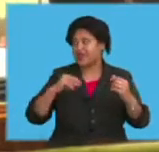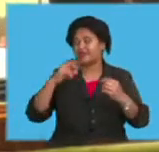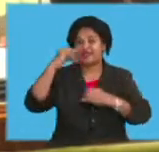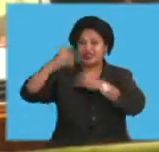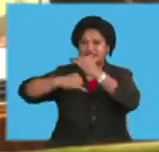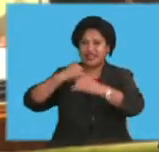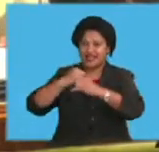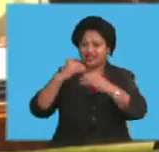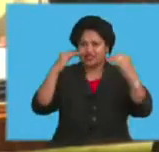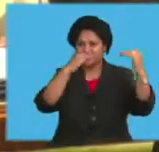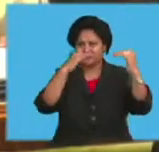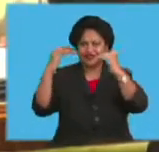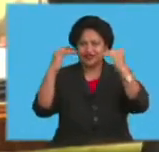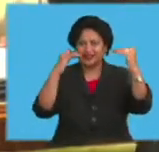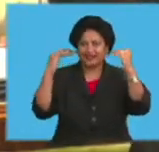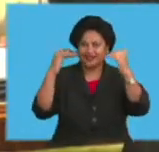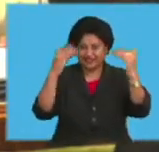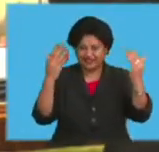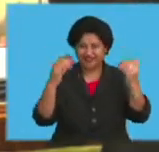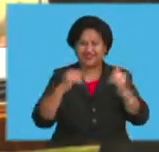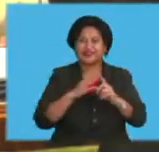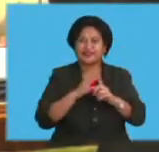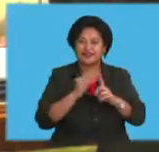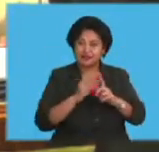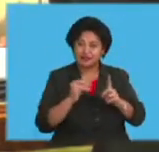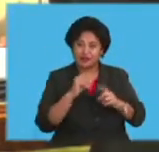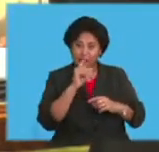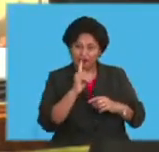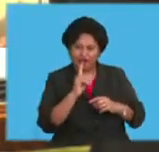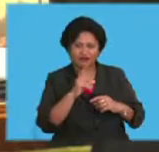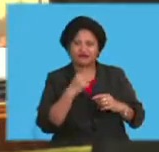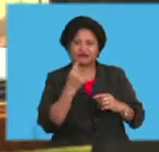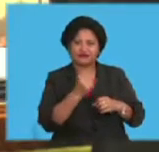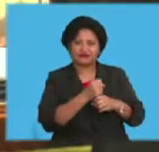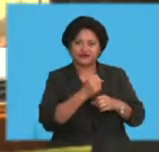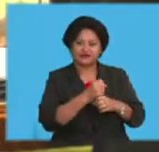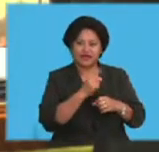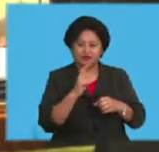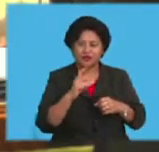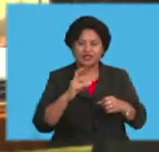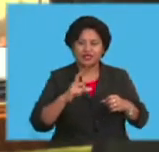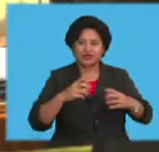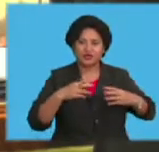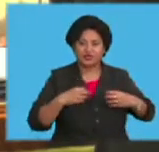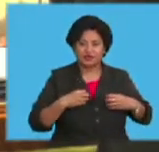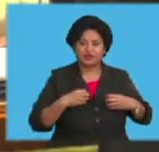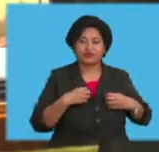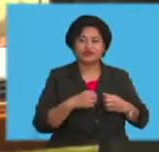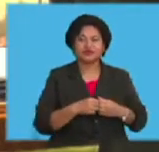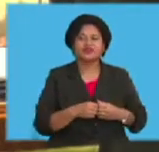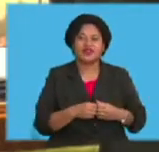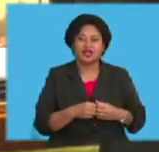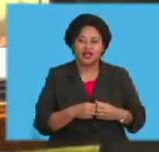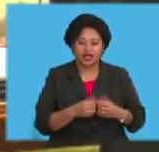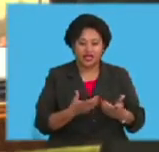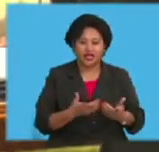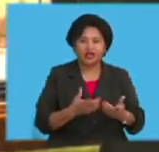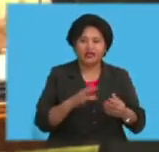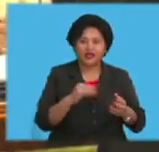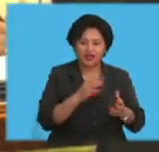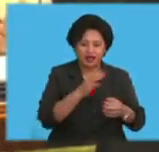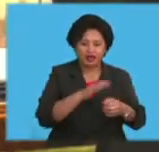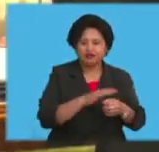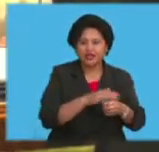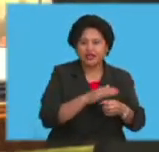recognized standards. For instance, one of the NES recipients, Madam Speaker, in fact, Chia Industries Limited, engages in the